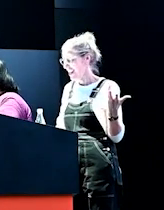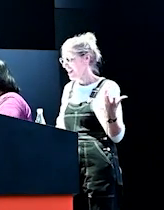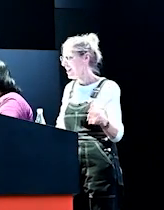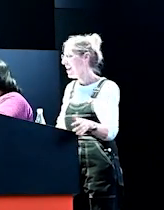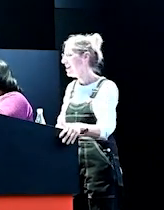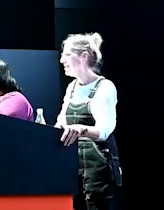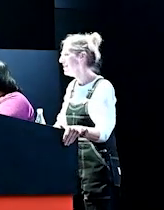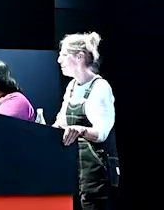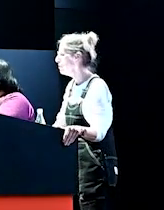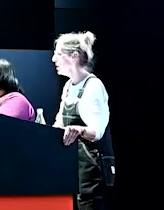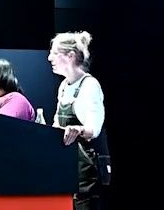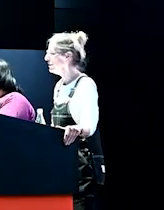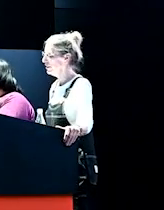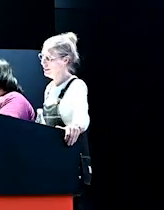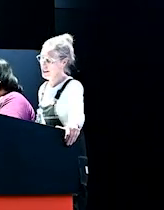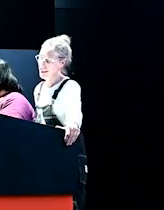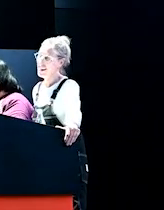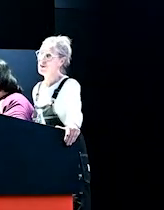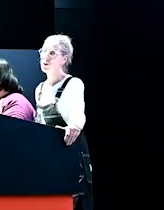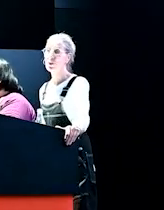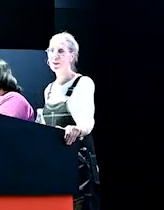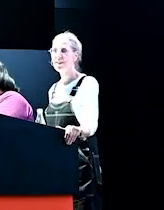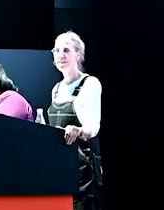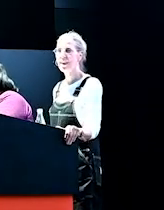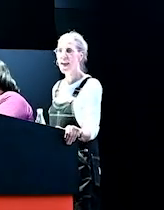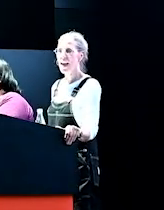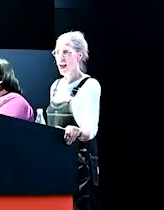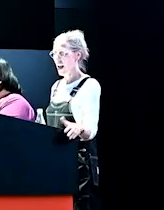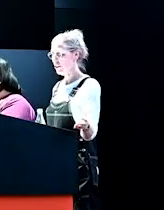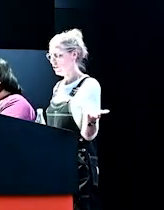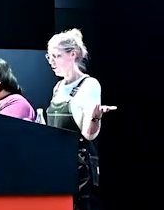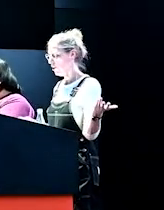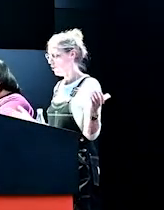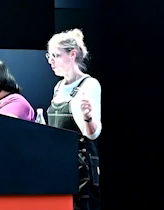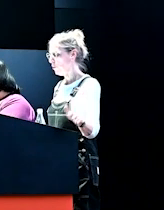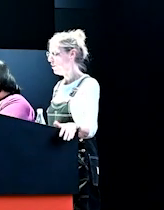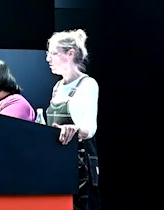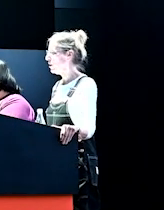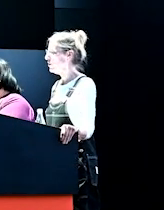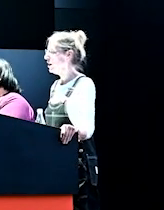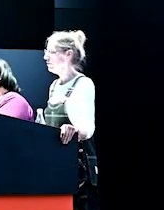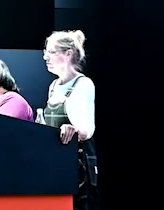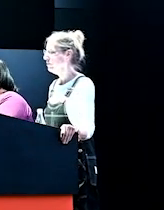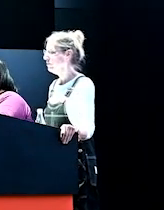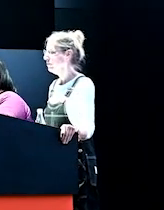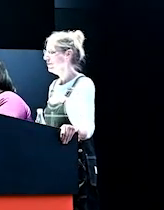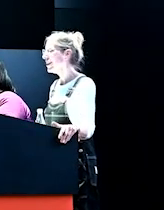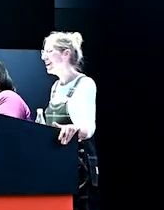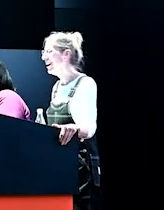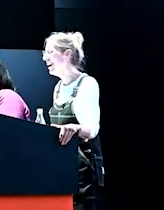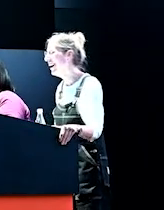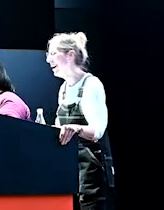in kids' books, kids' stories, and so that's what I've done.